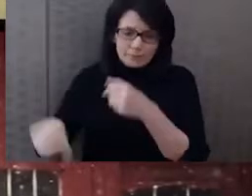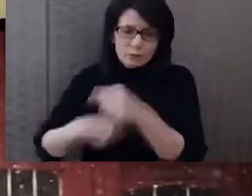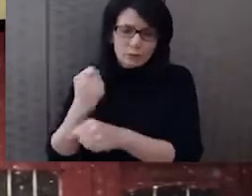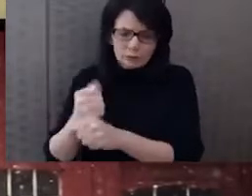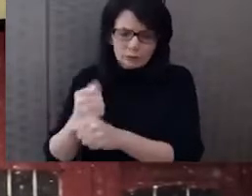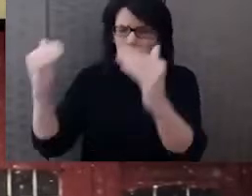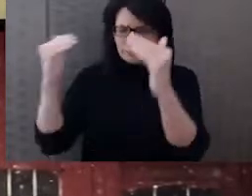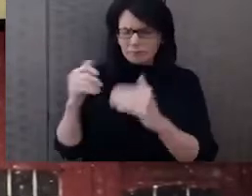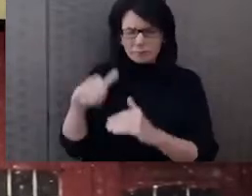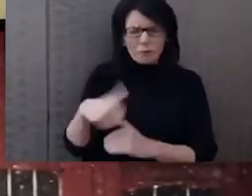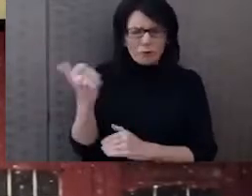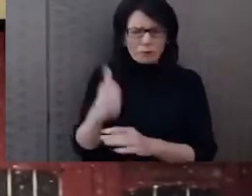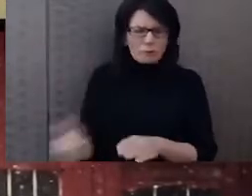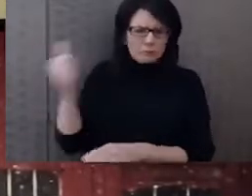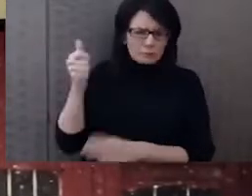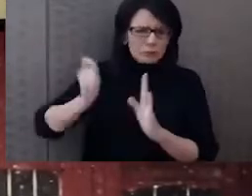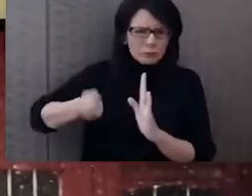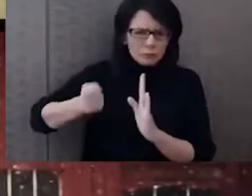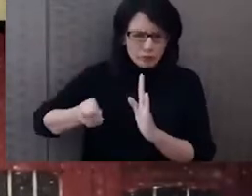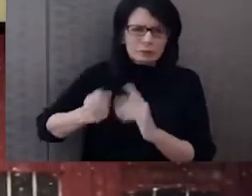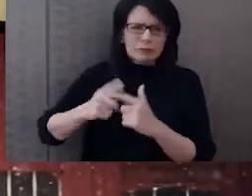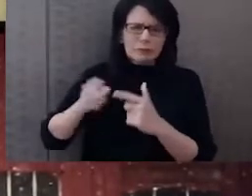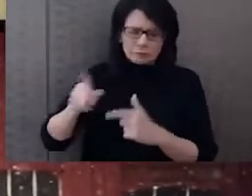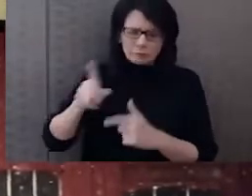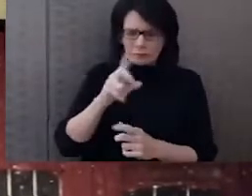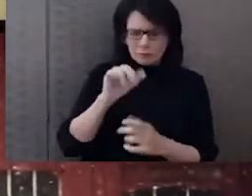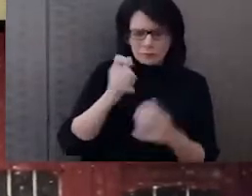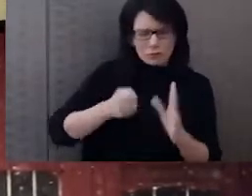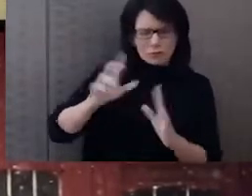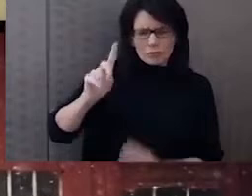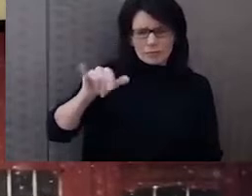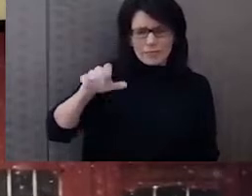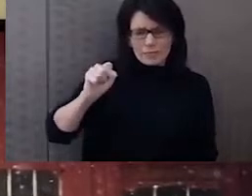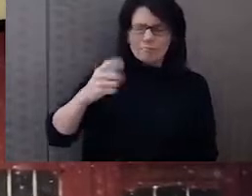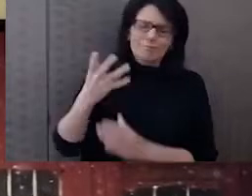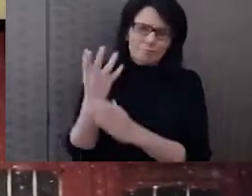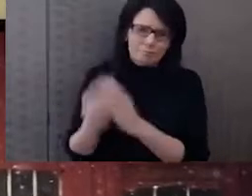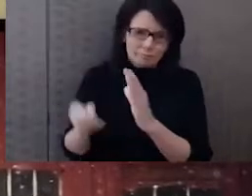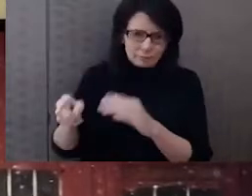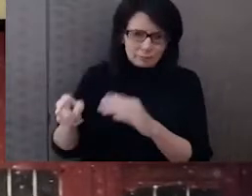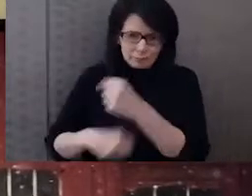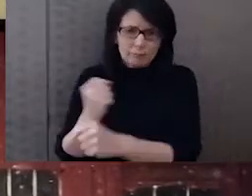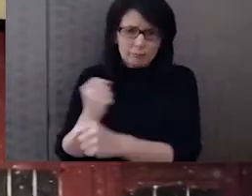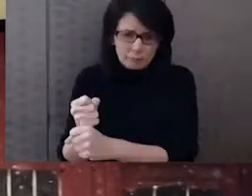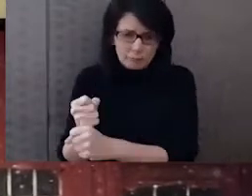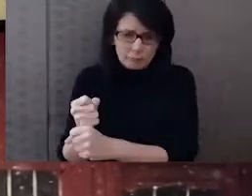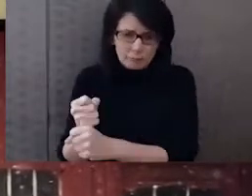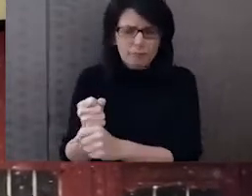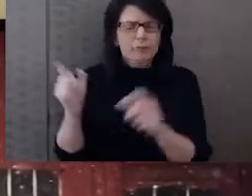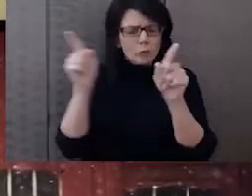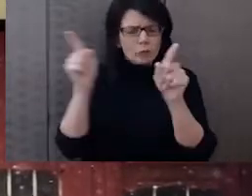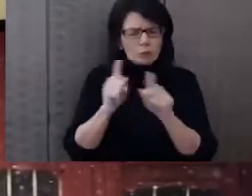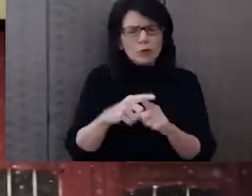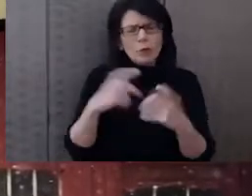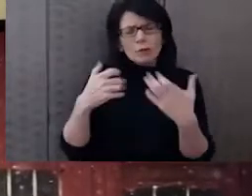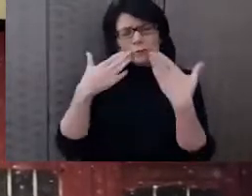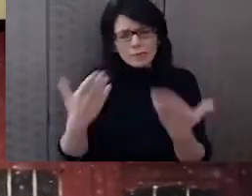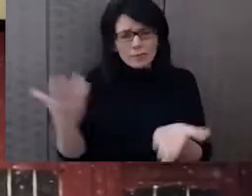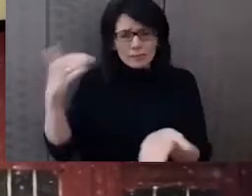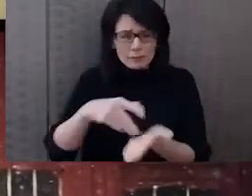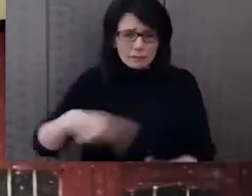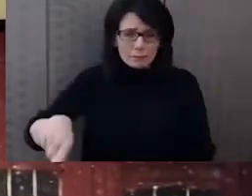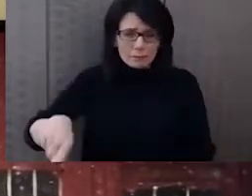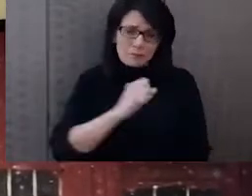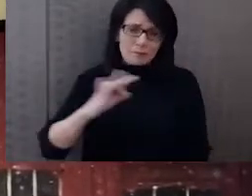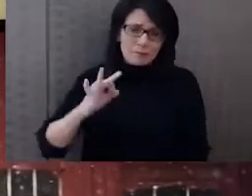to meet. And so finally, I want to convey our enormous gratitude to the staff at New York lawyers of the public interest.